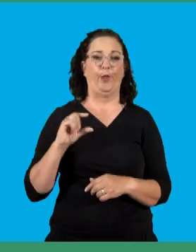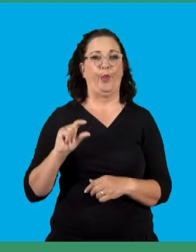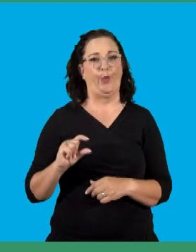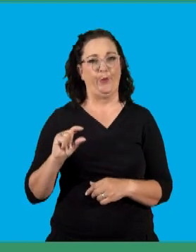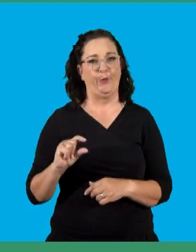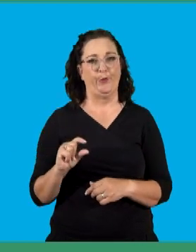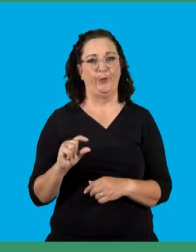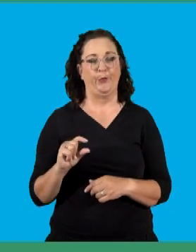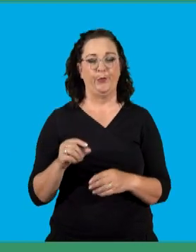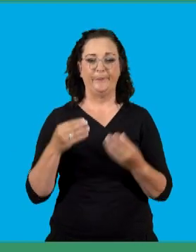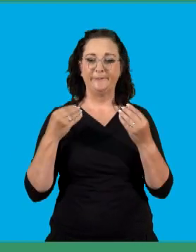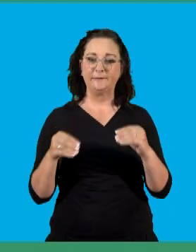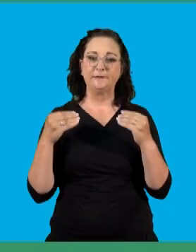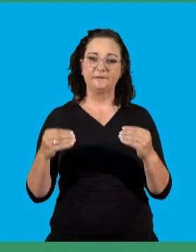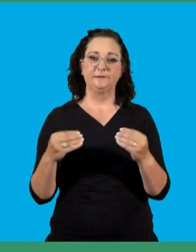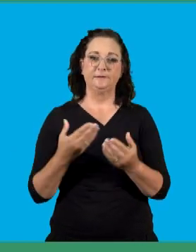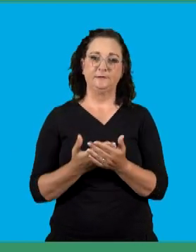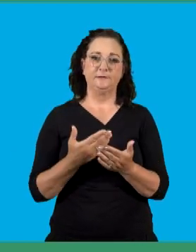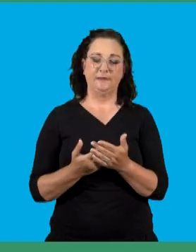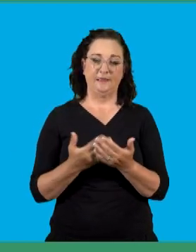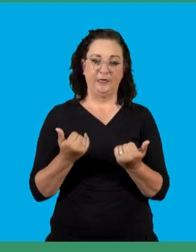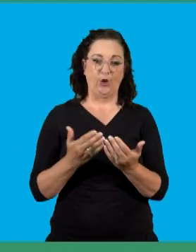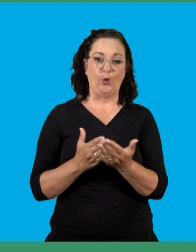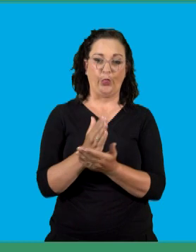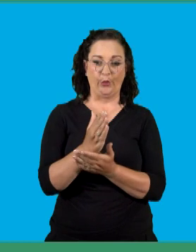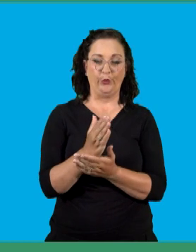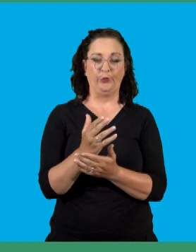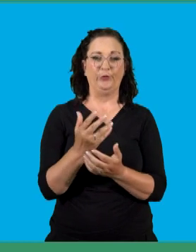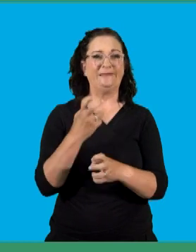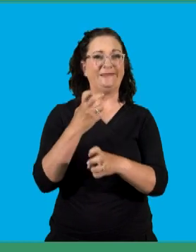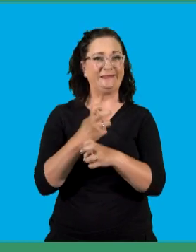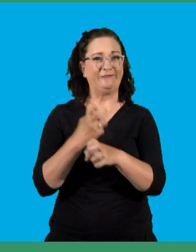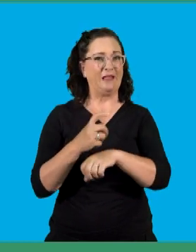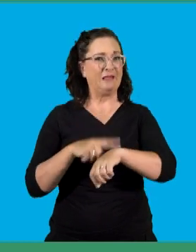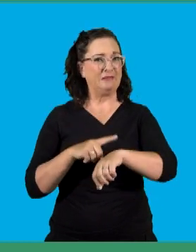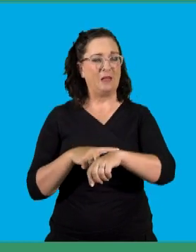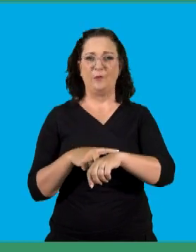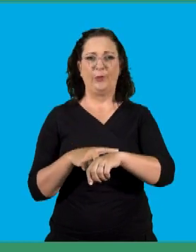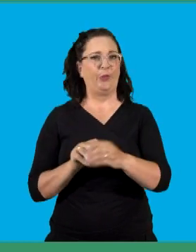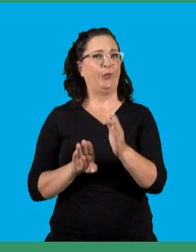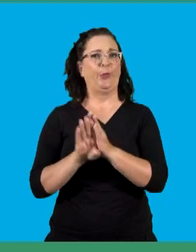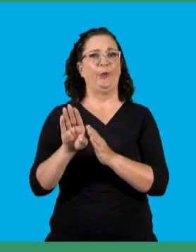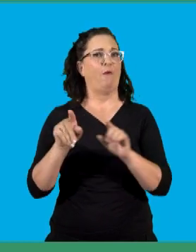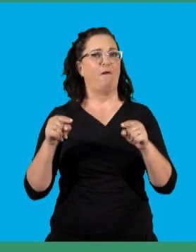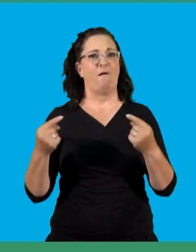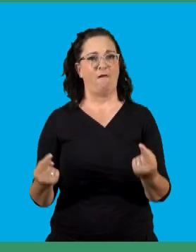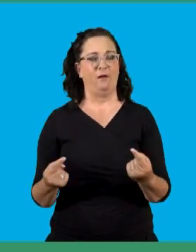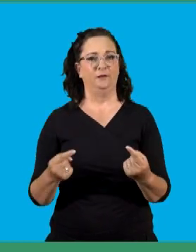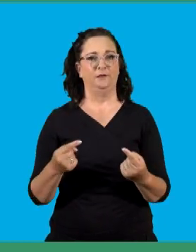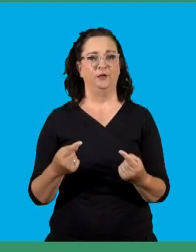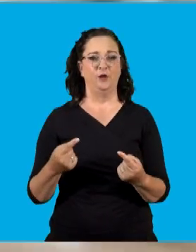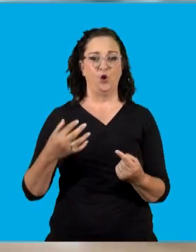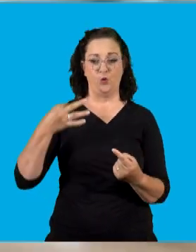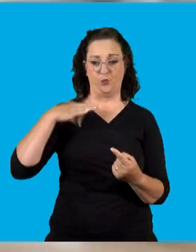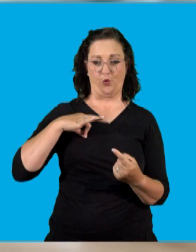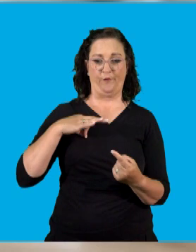it difficult to survive an economic recession. So obviously, if a business makes low profits,